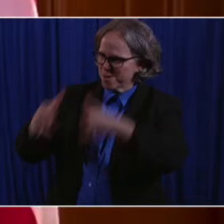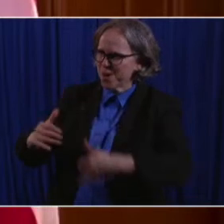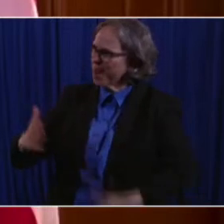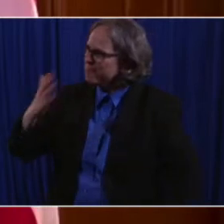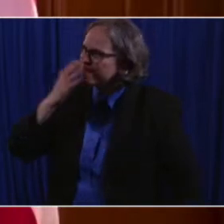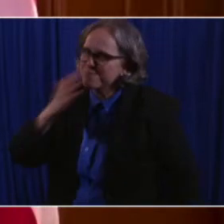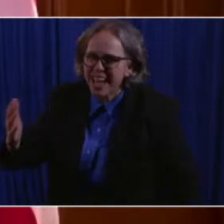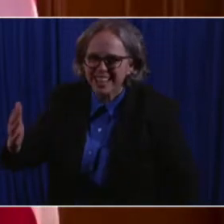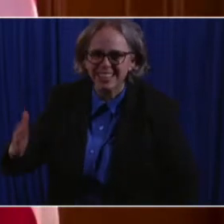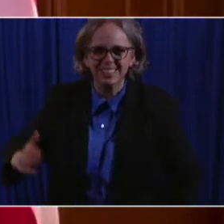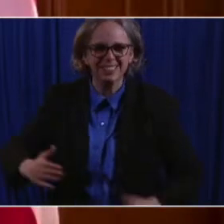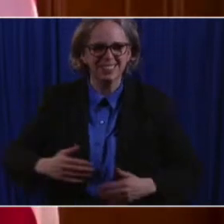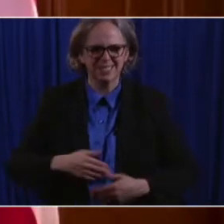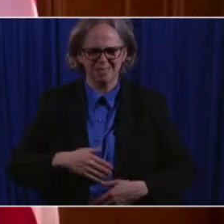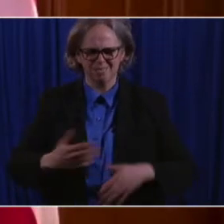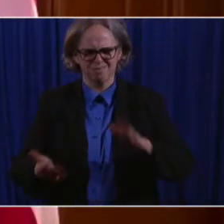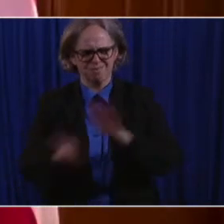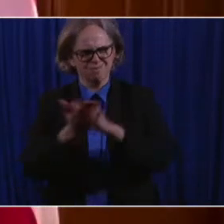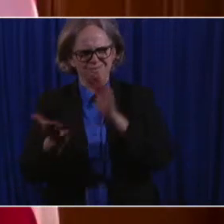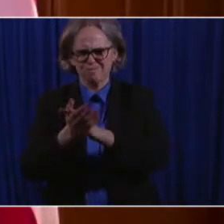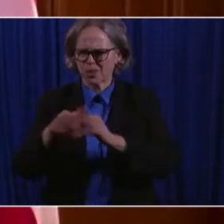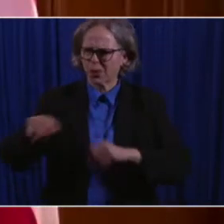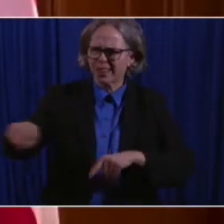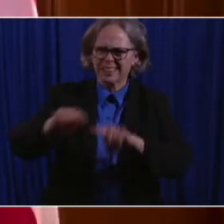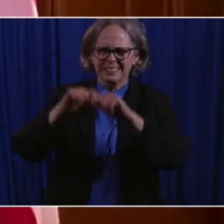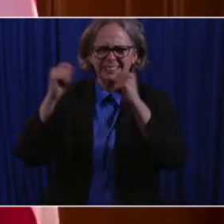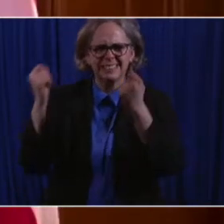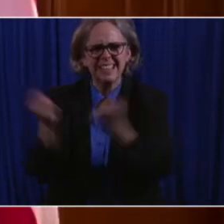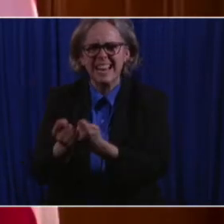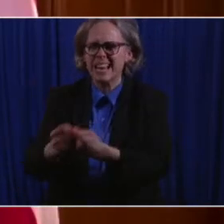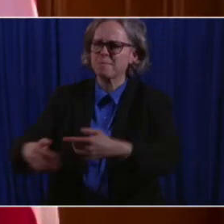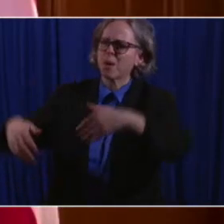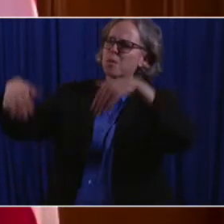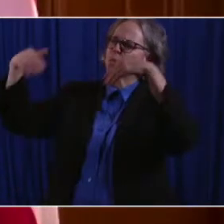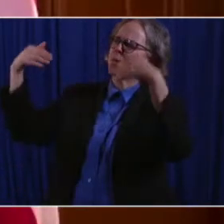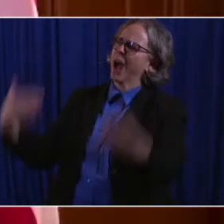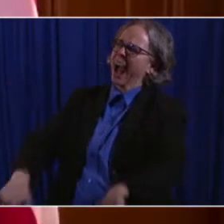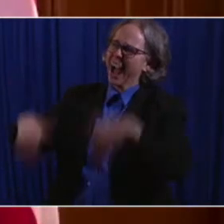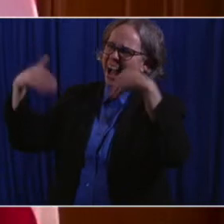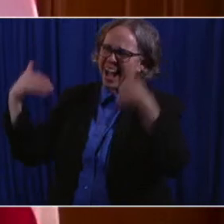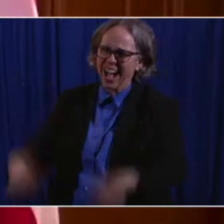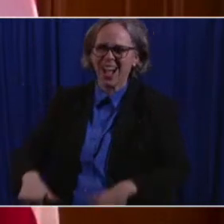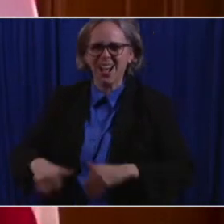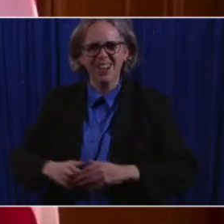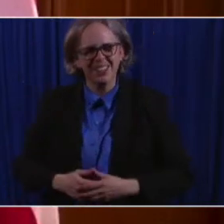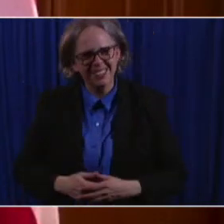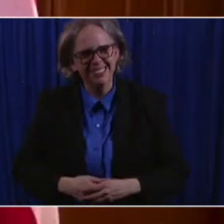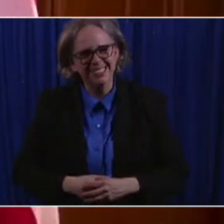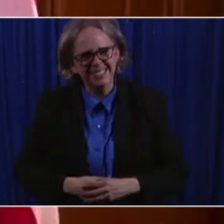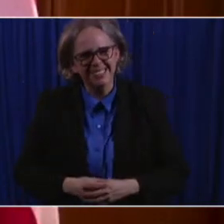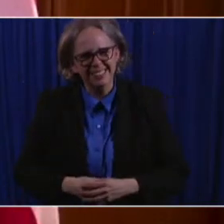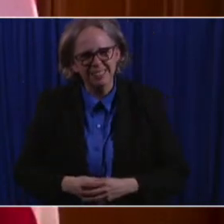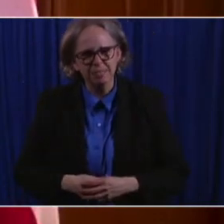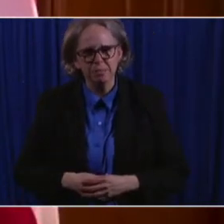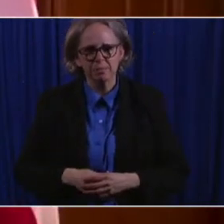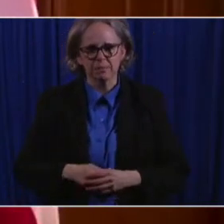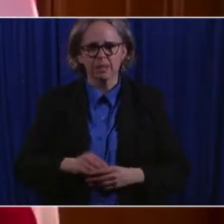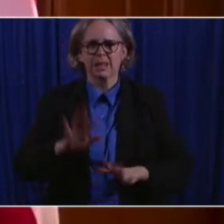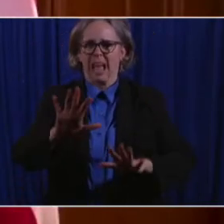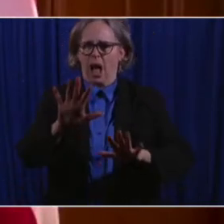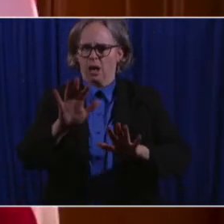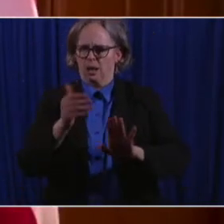on the team took a lot of effort. So that is really, really, really good news. Before we go to questions, I want to take a moment